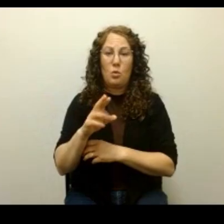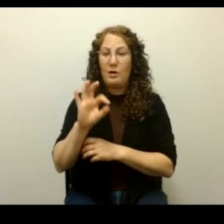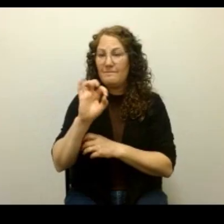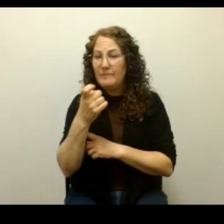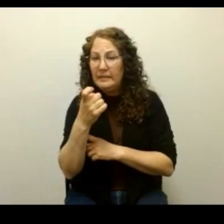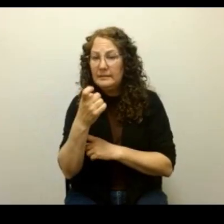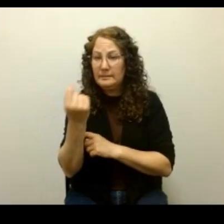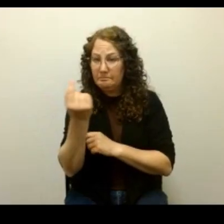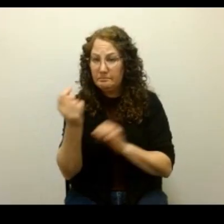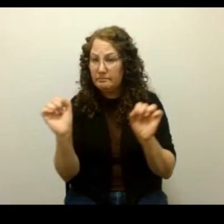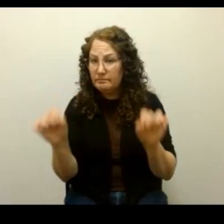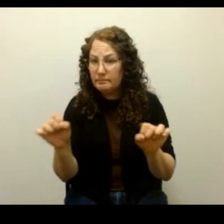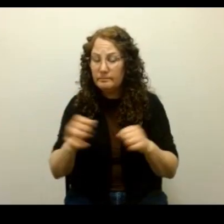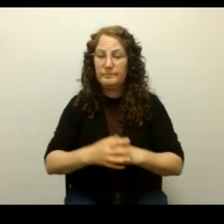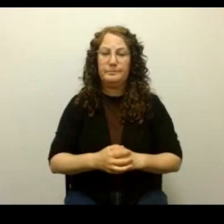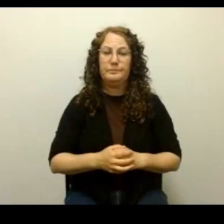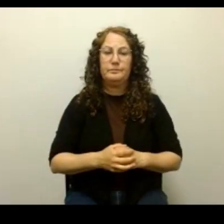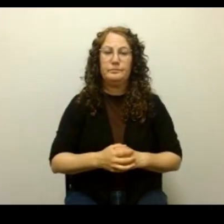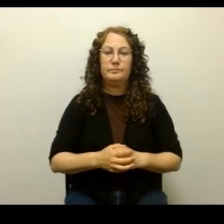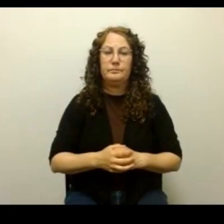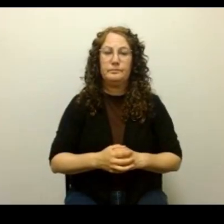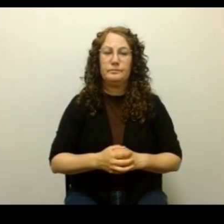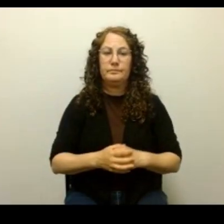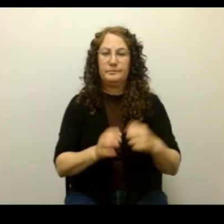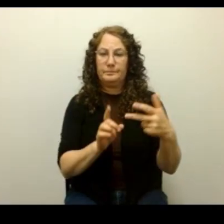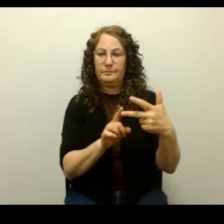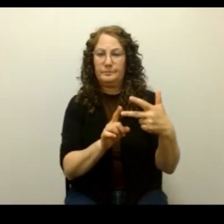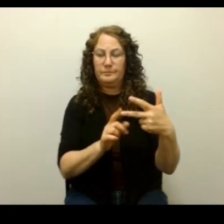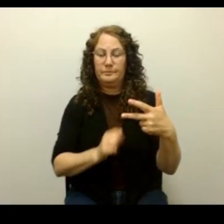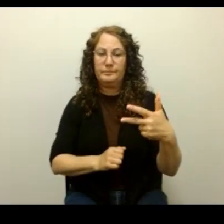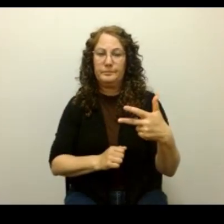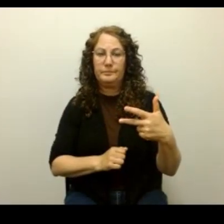gadget. And then we have the third area,